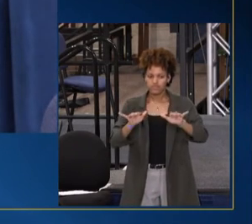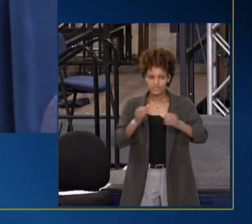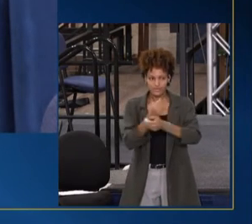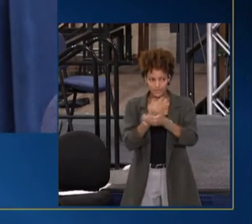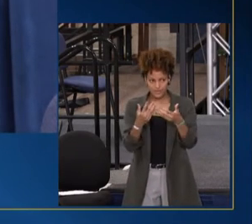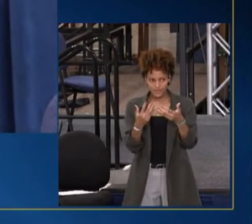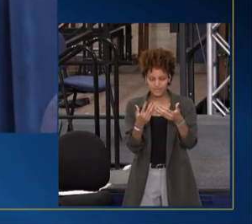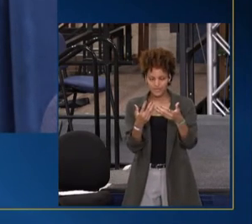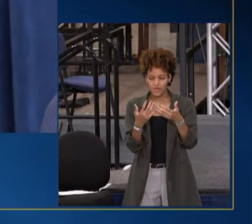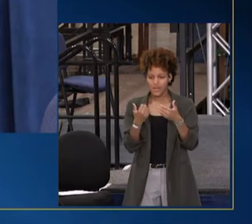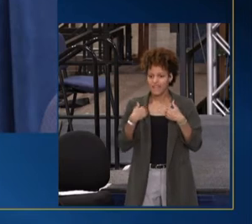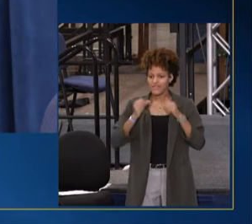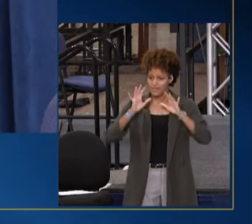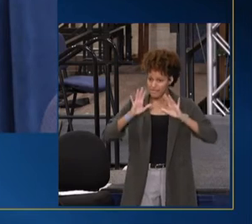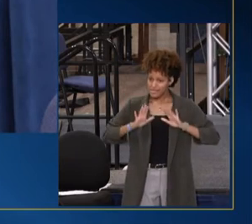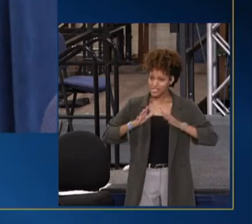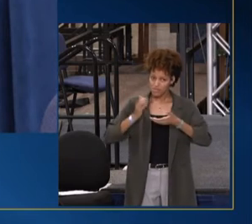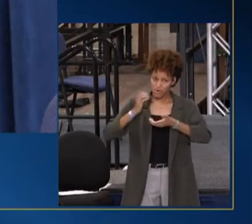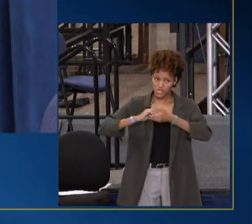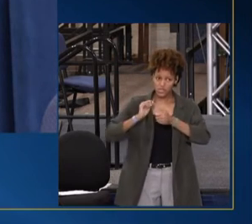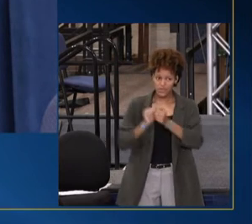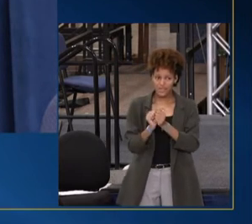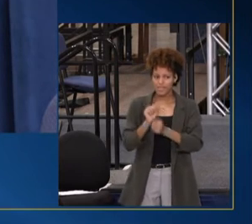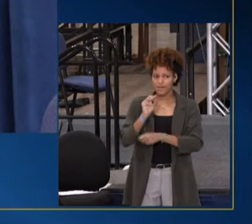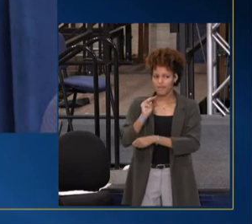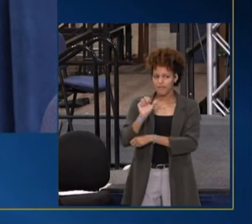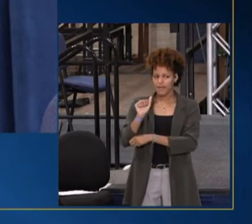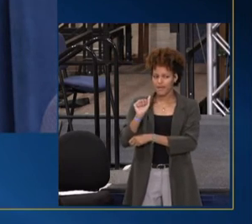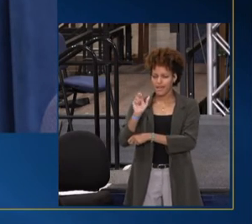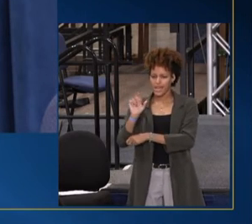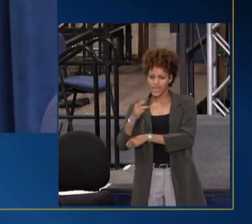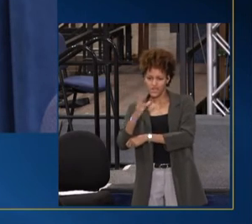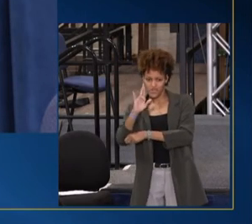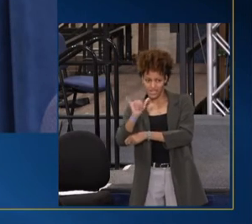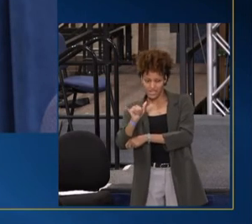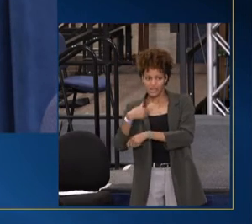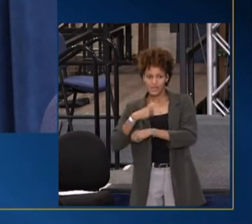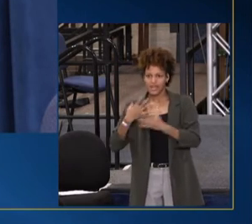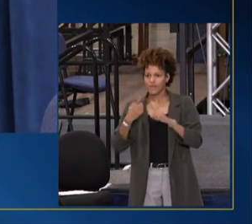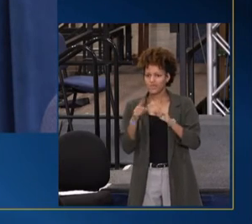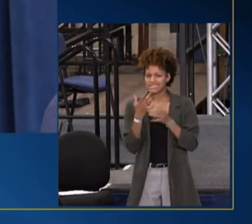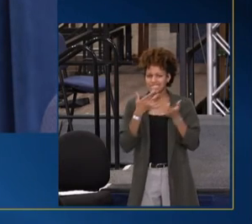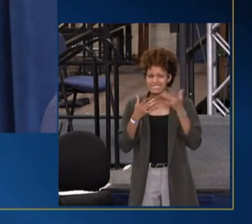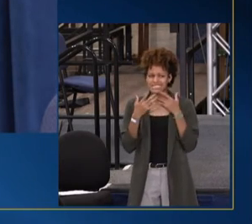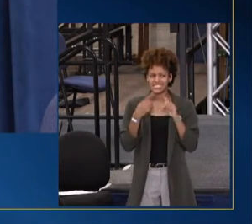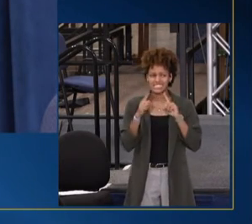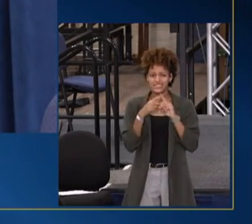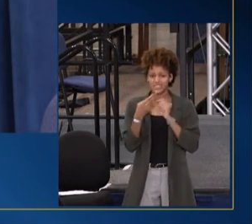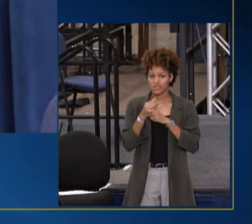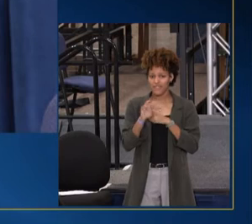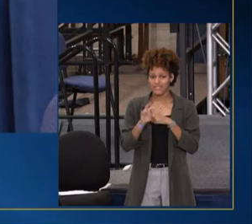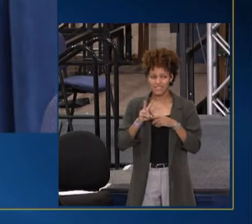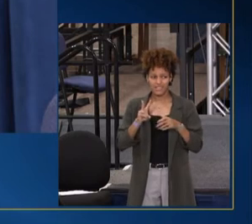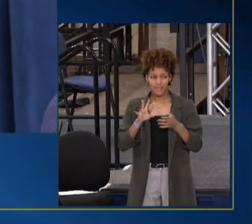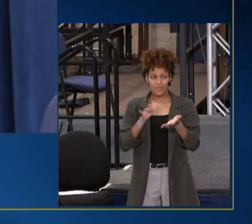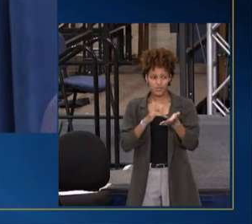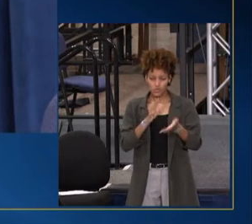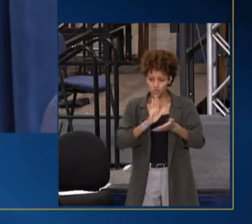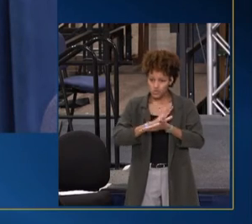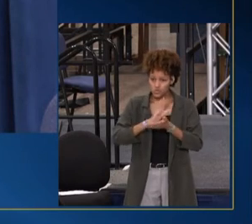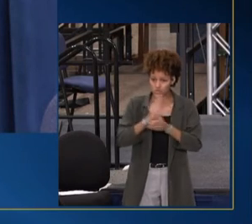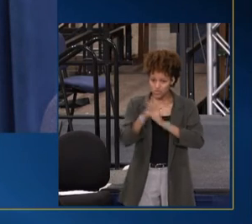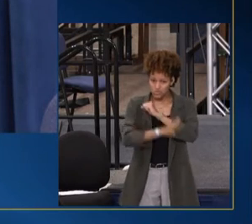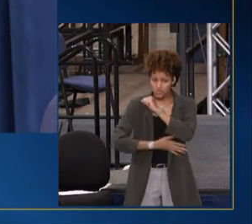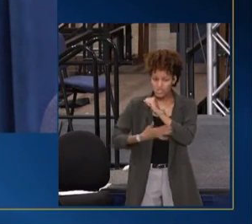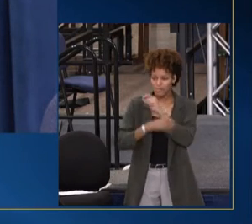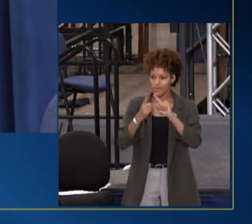have a wonderful partnership with Meharry. There are only a handful of HCBU medical schools around the country. We have partnerships with most of them and are